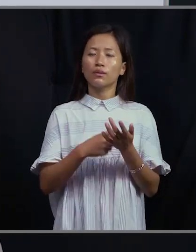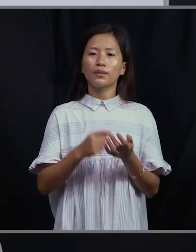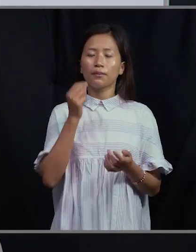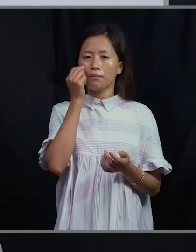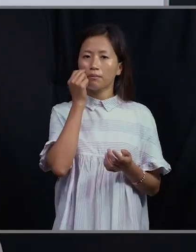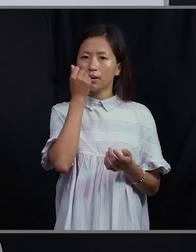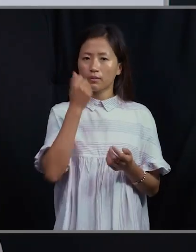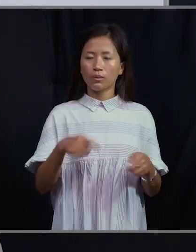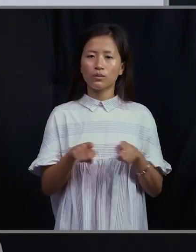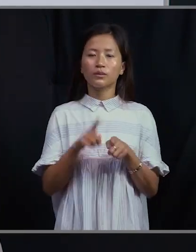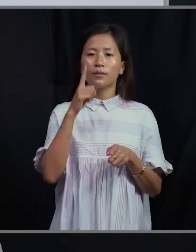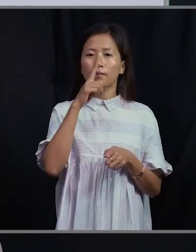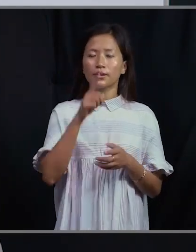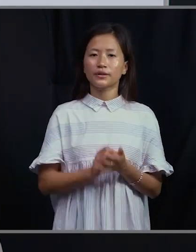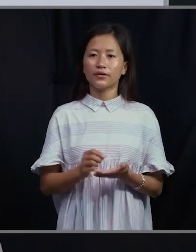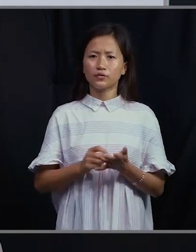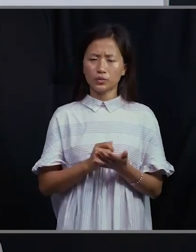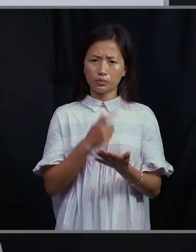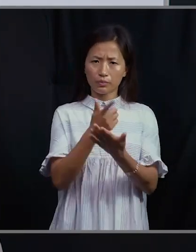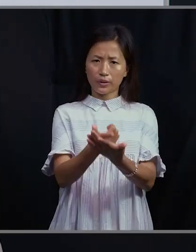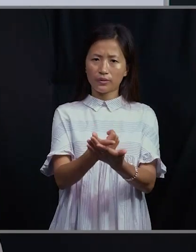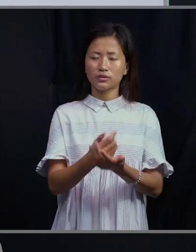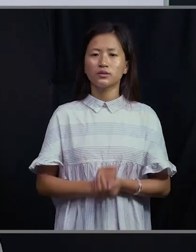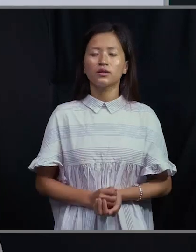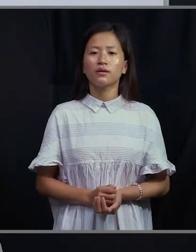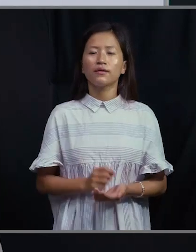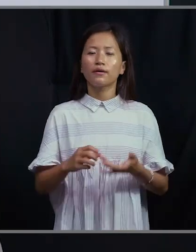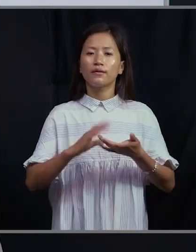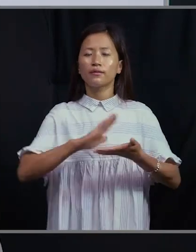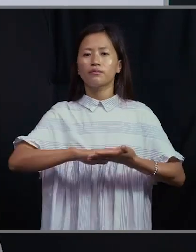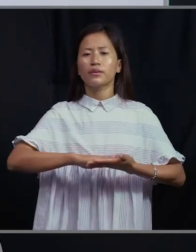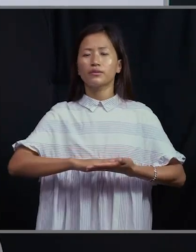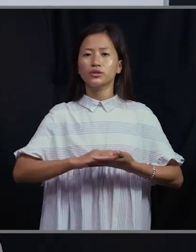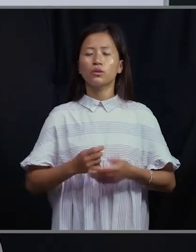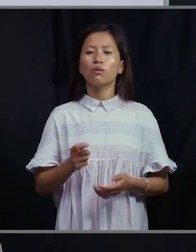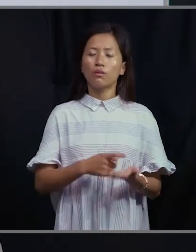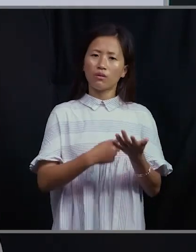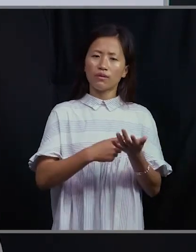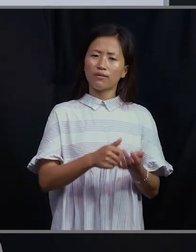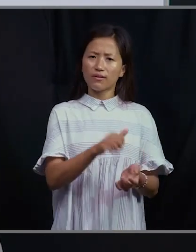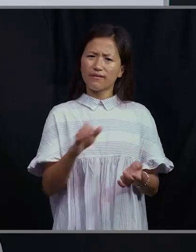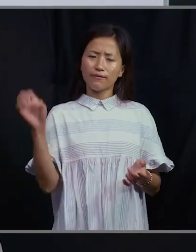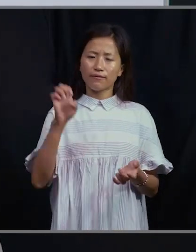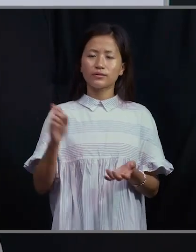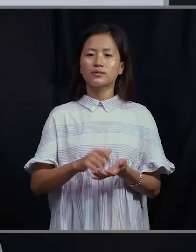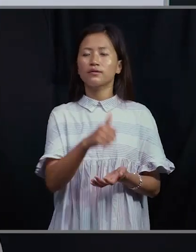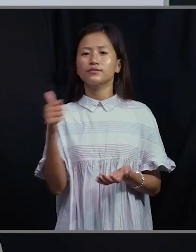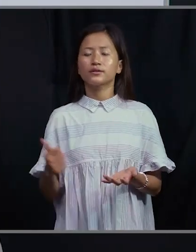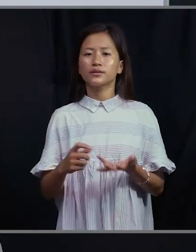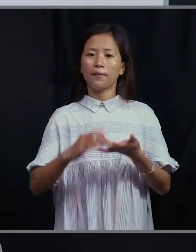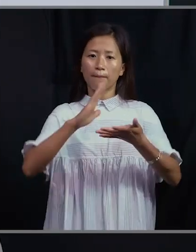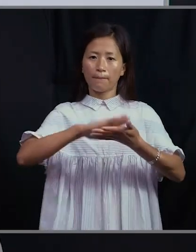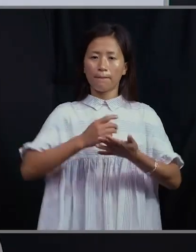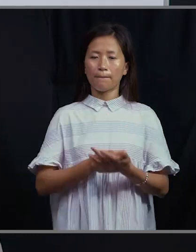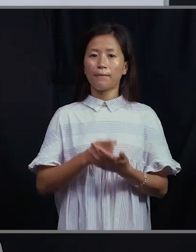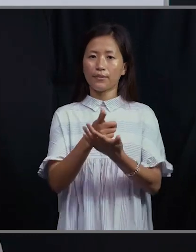to pay during the time of marriage or even after the marriage. Okay, so that is called as meher